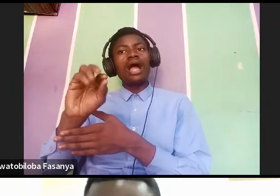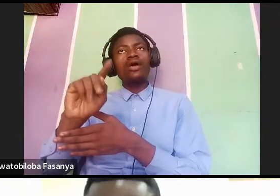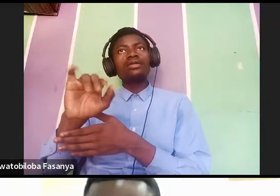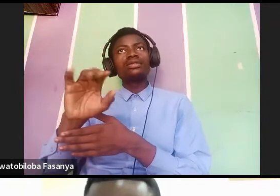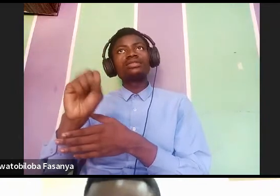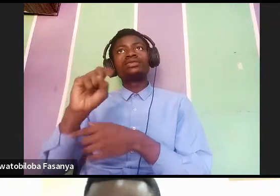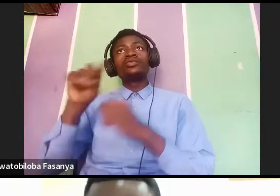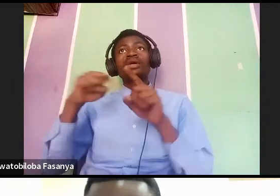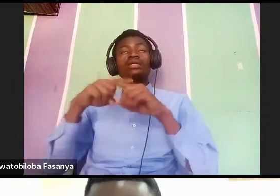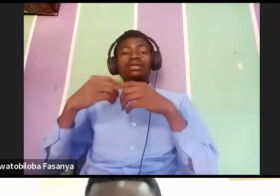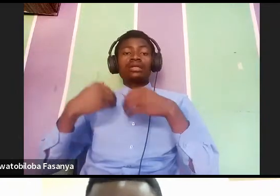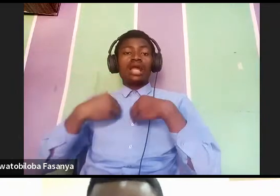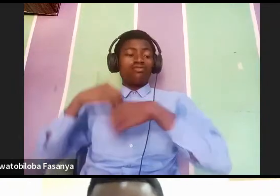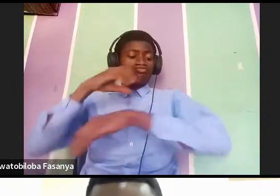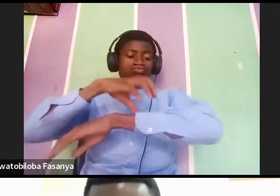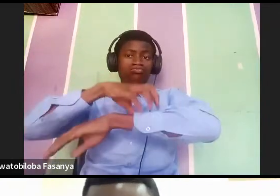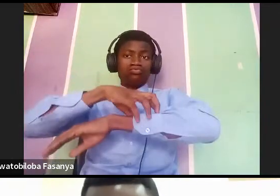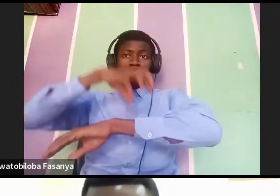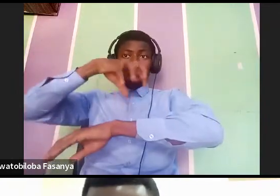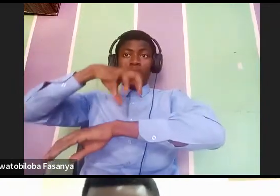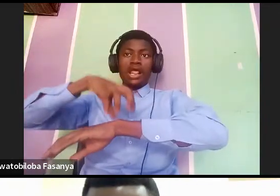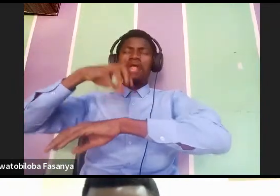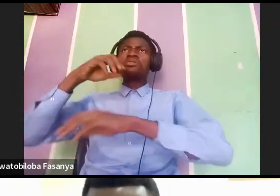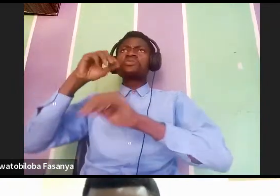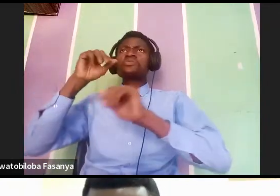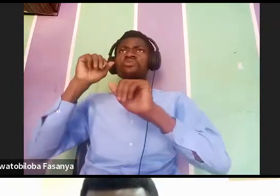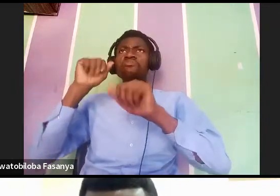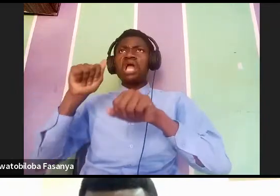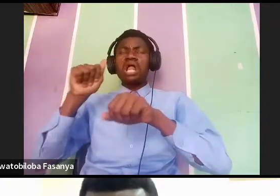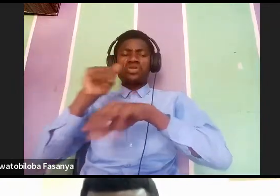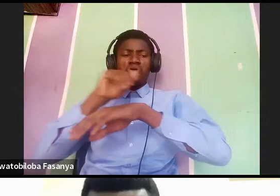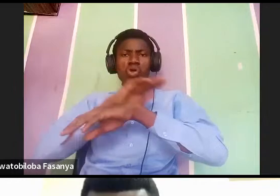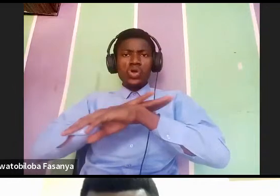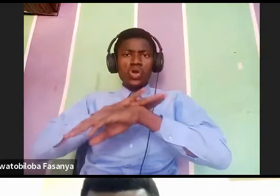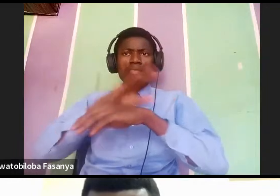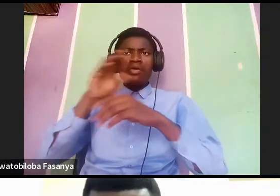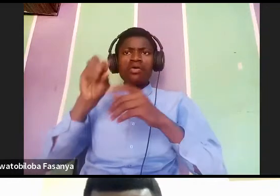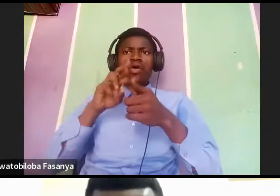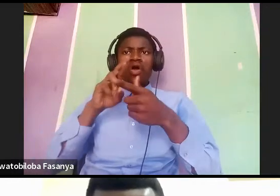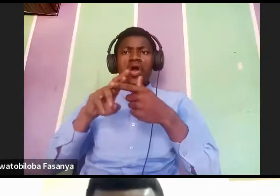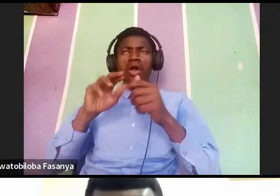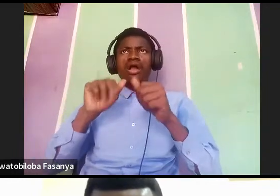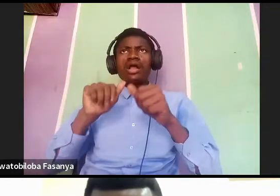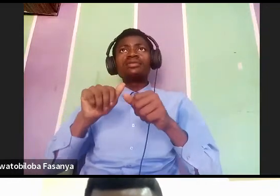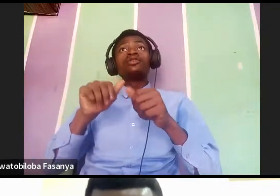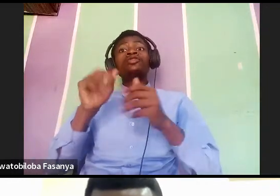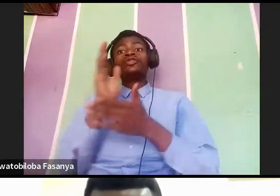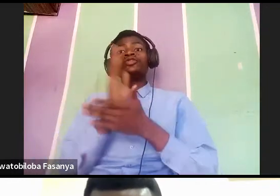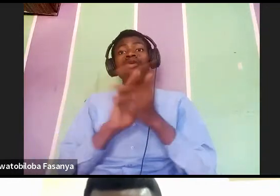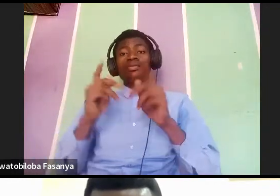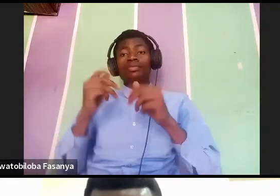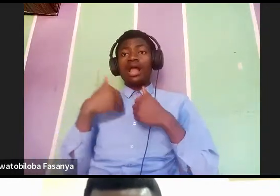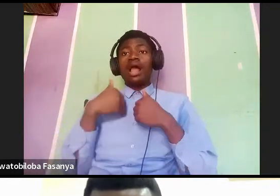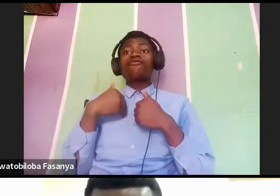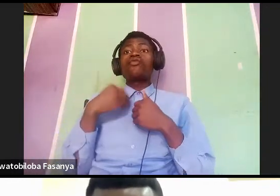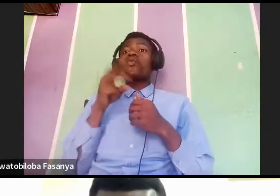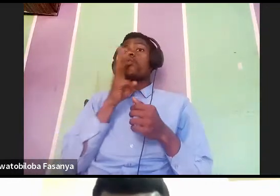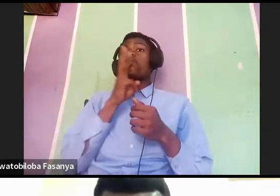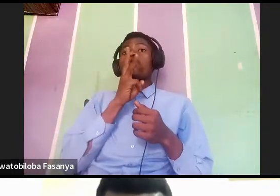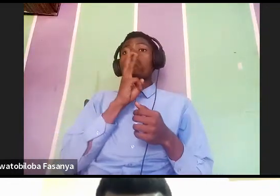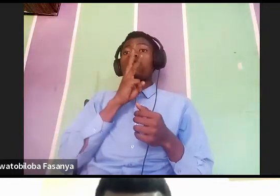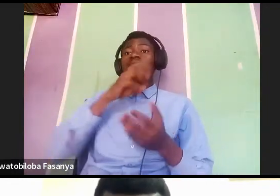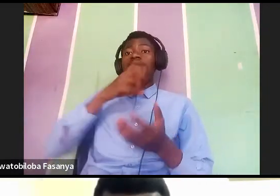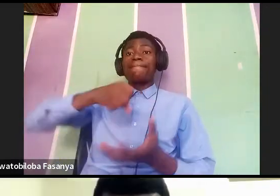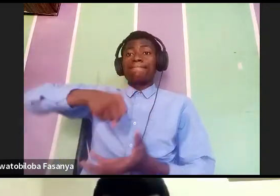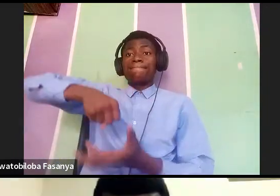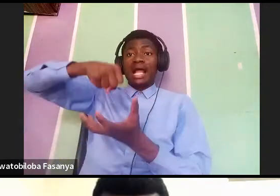press. Some people just have a pack of pure water that they put in their freezer. It's just there.